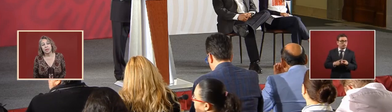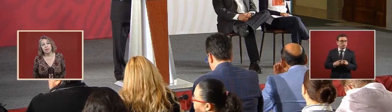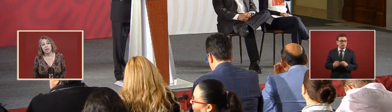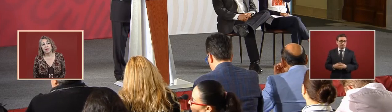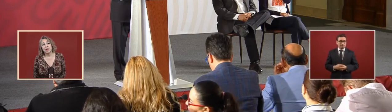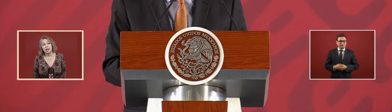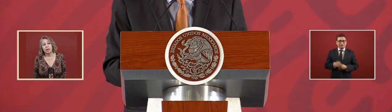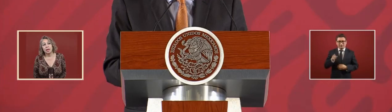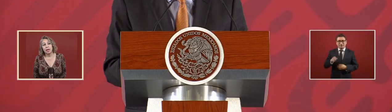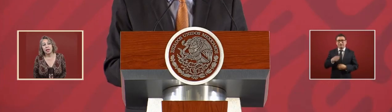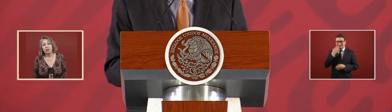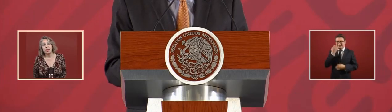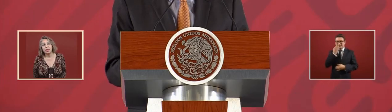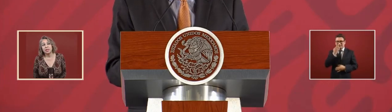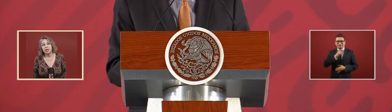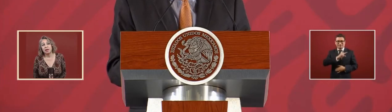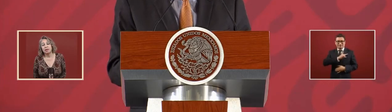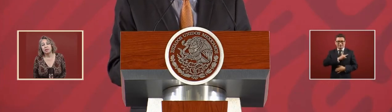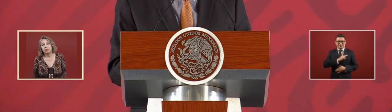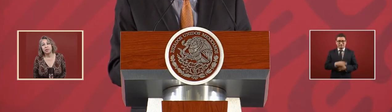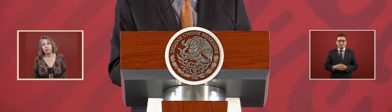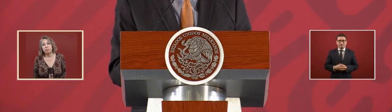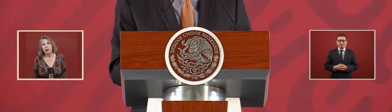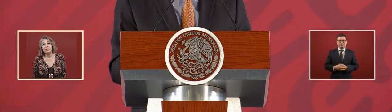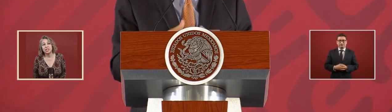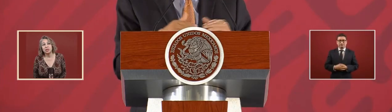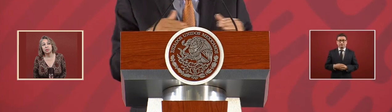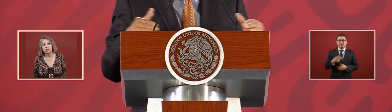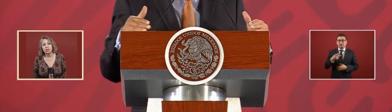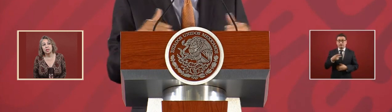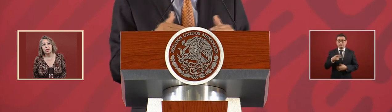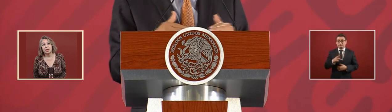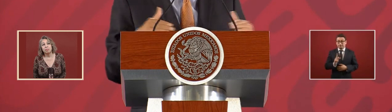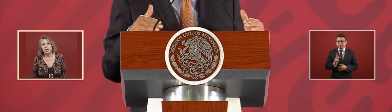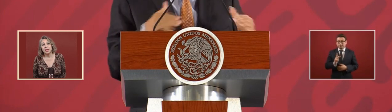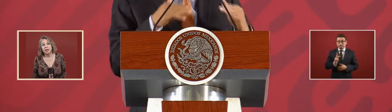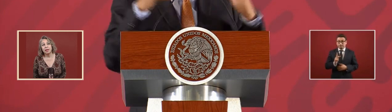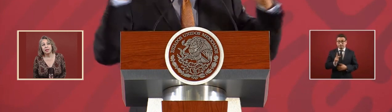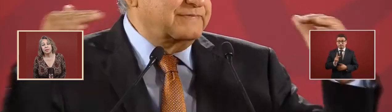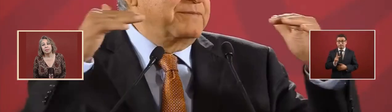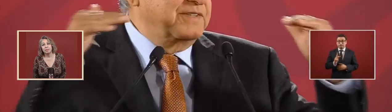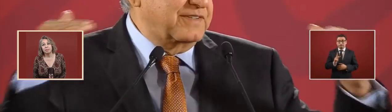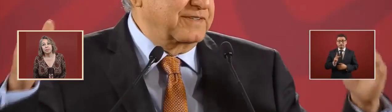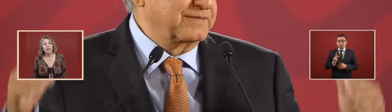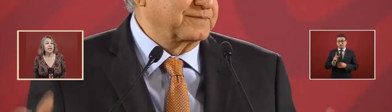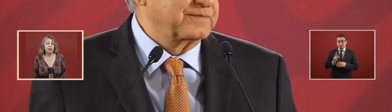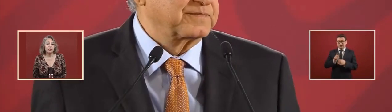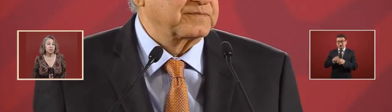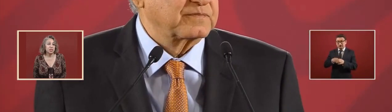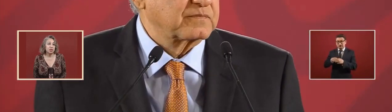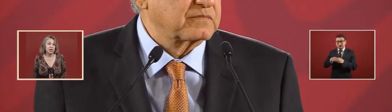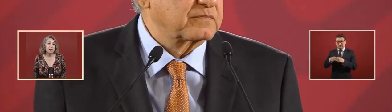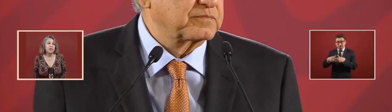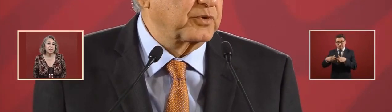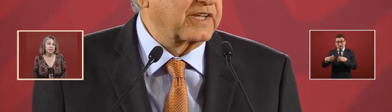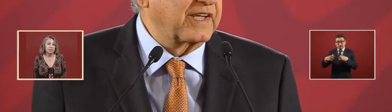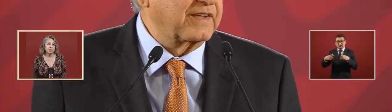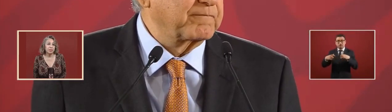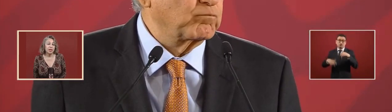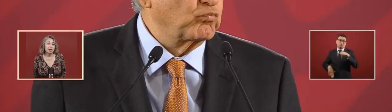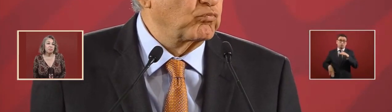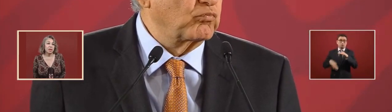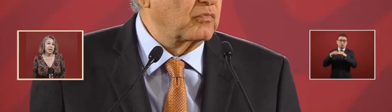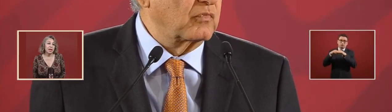escuelas privadas. Increase for Pero private schools but it came to a certain limit